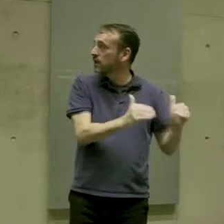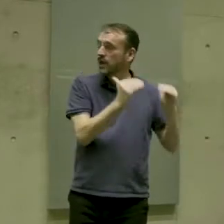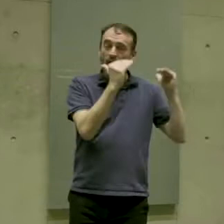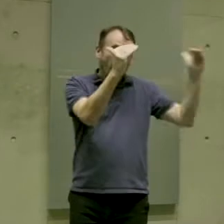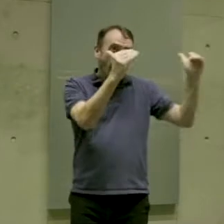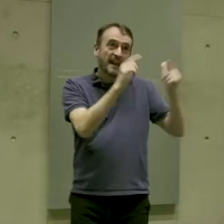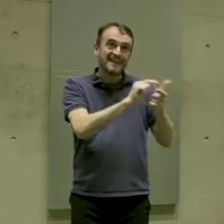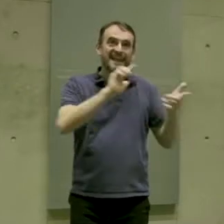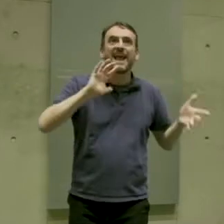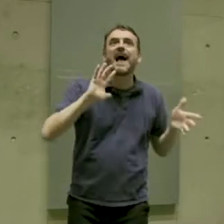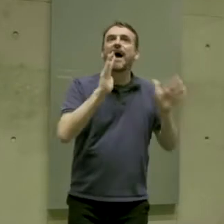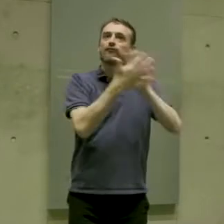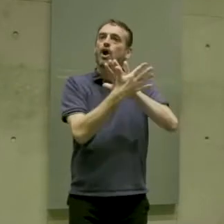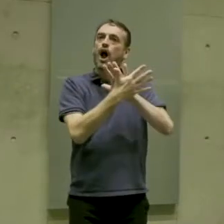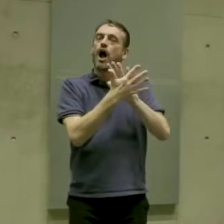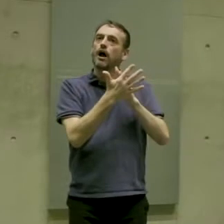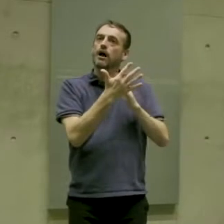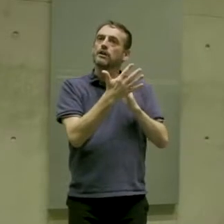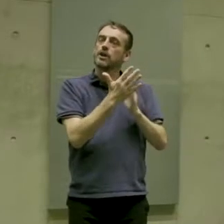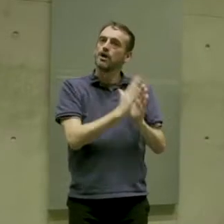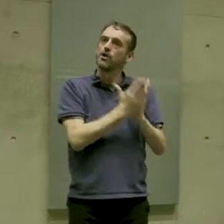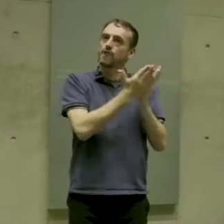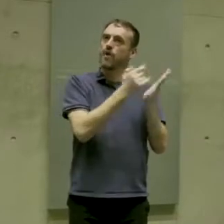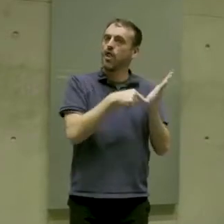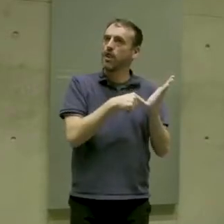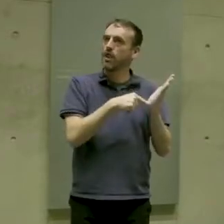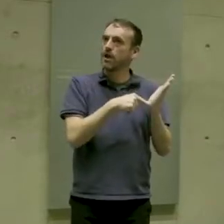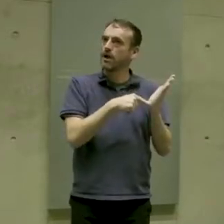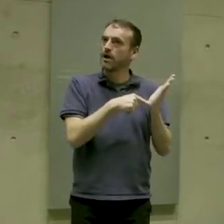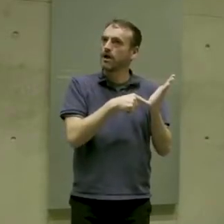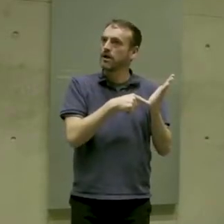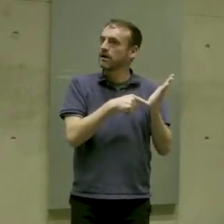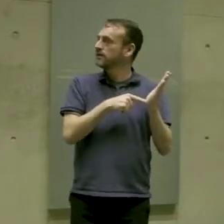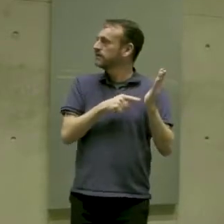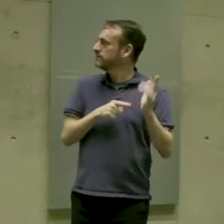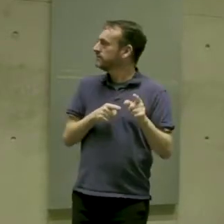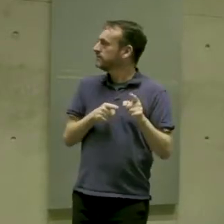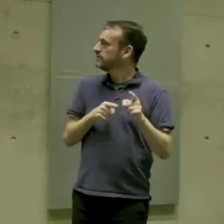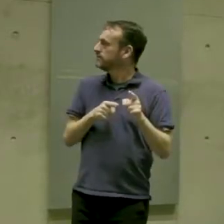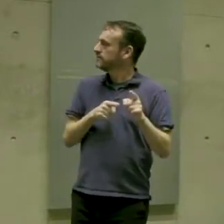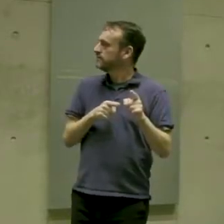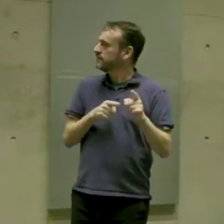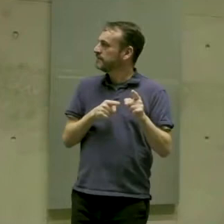novel. I was too late, clearly. The line had already been drawn. If